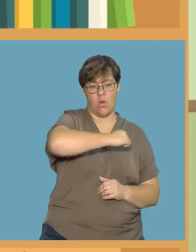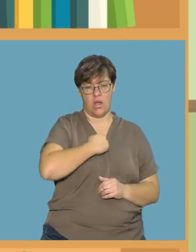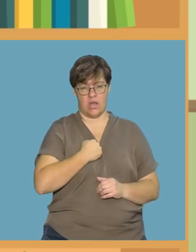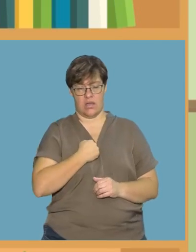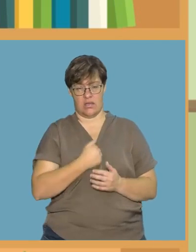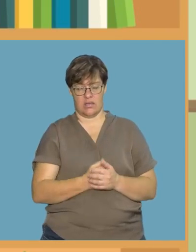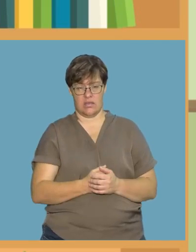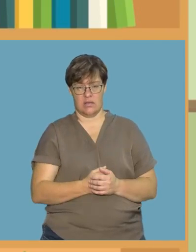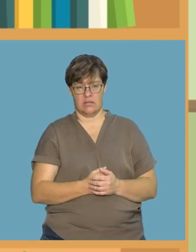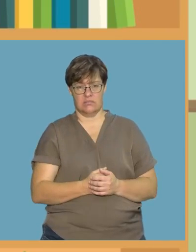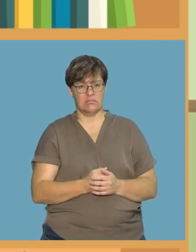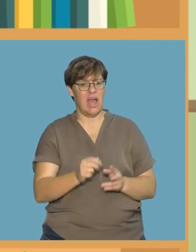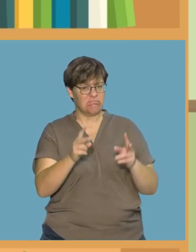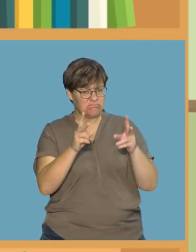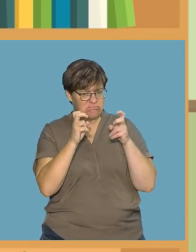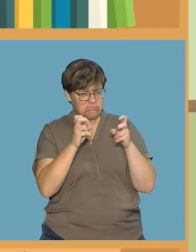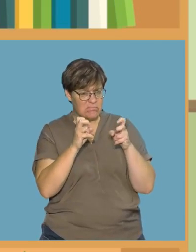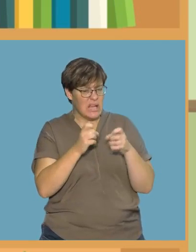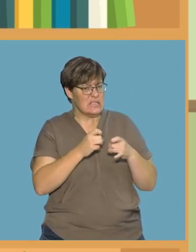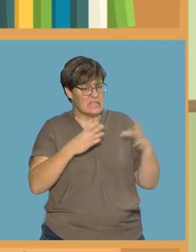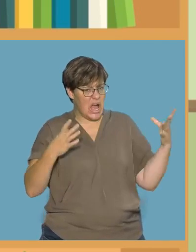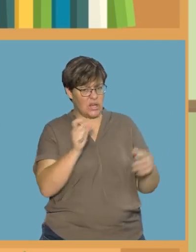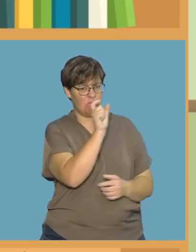hear at the beginning of these words?